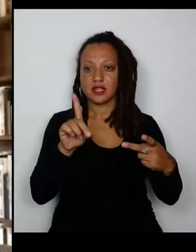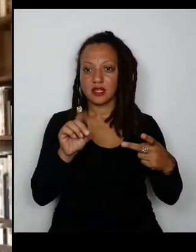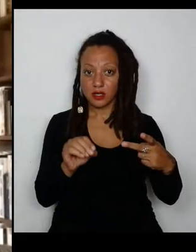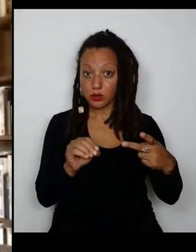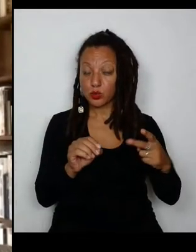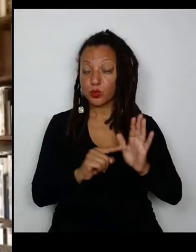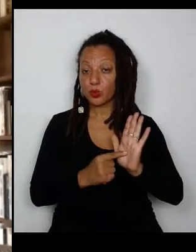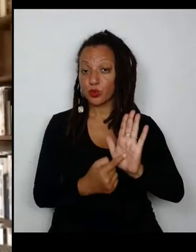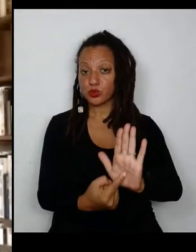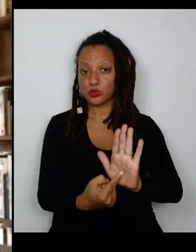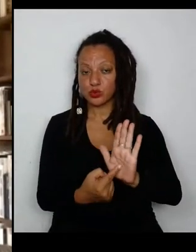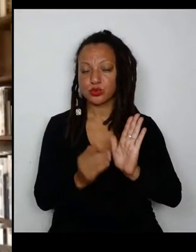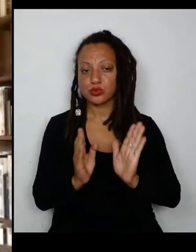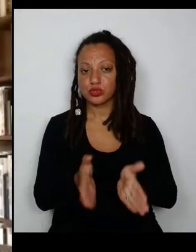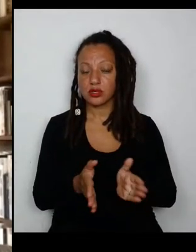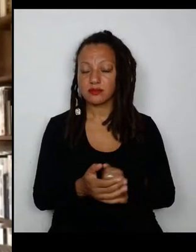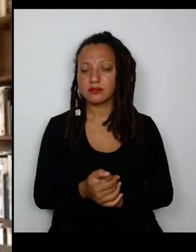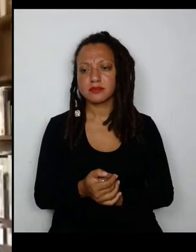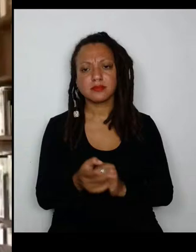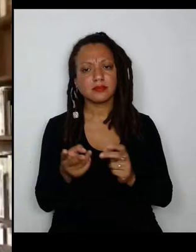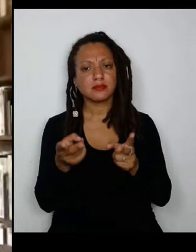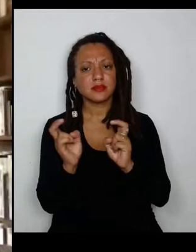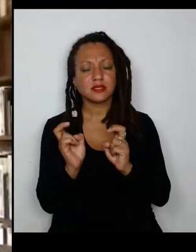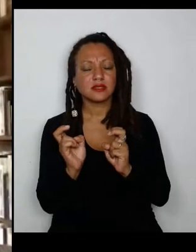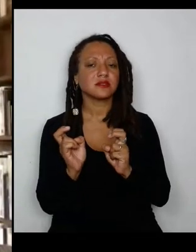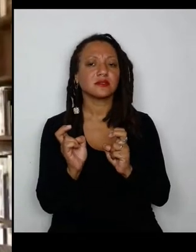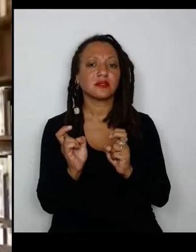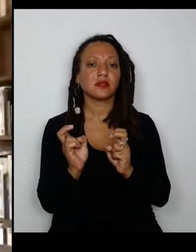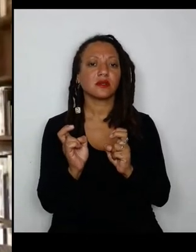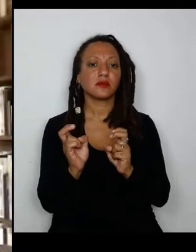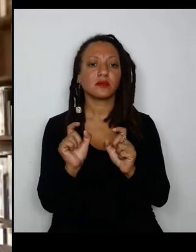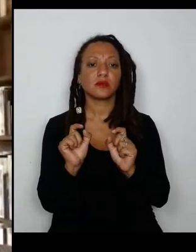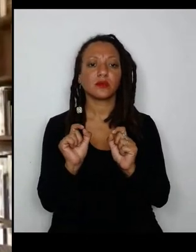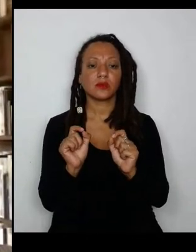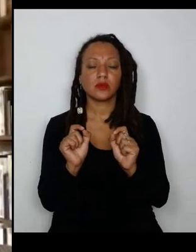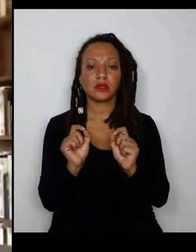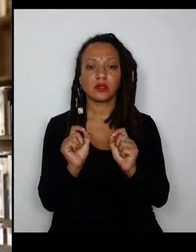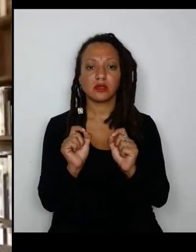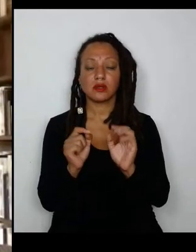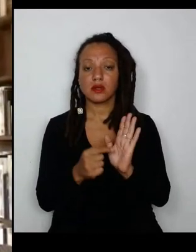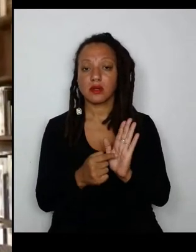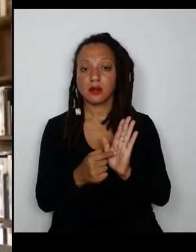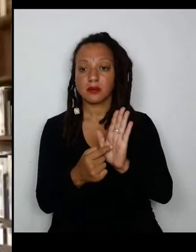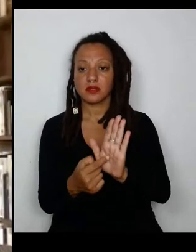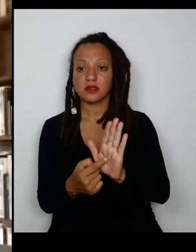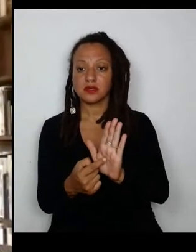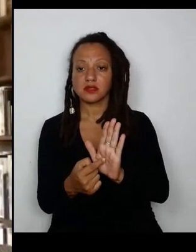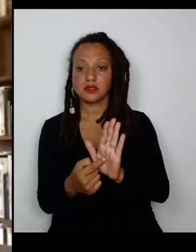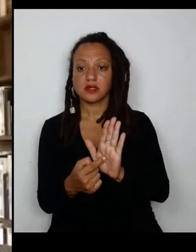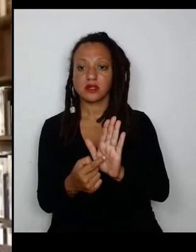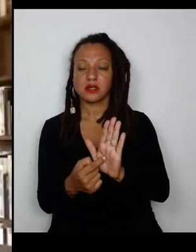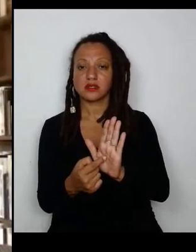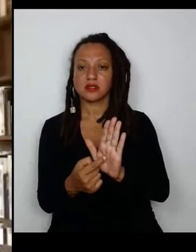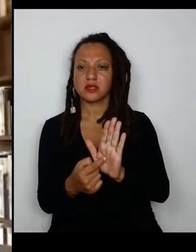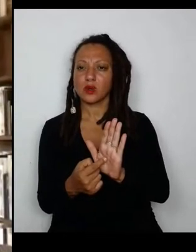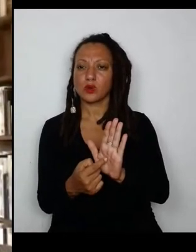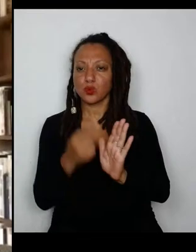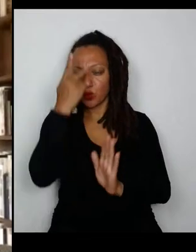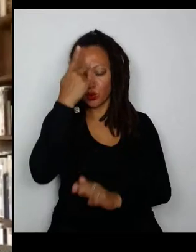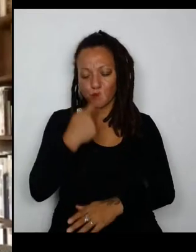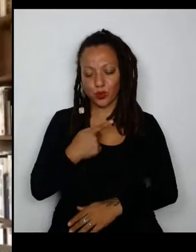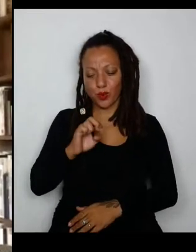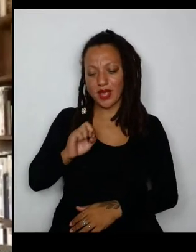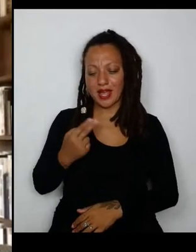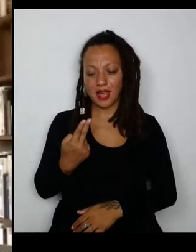sort of melancholic or reflective self presentation later in life as opposed to the more playful